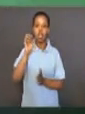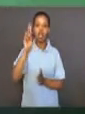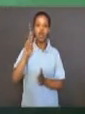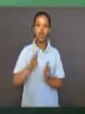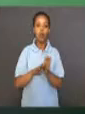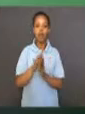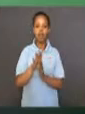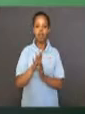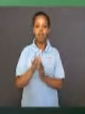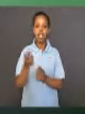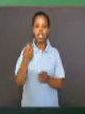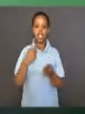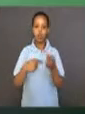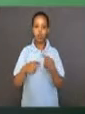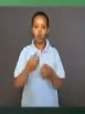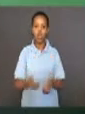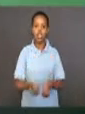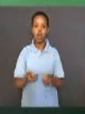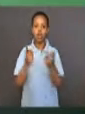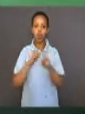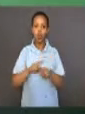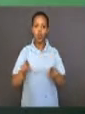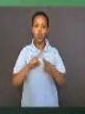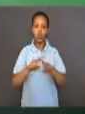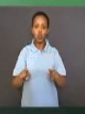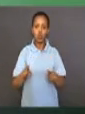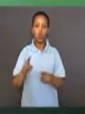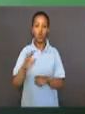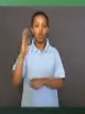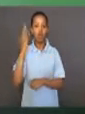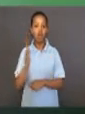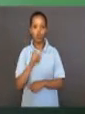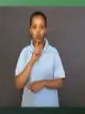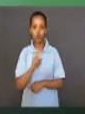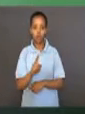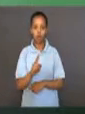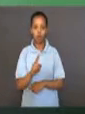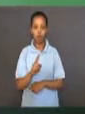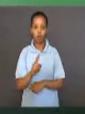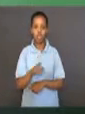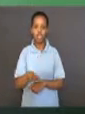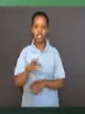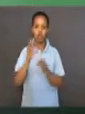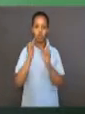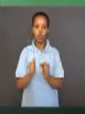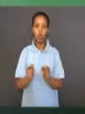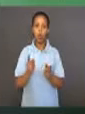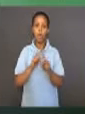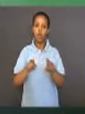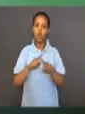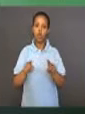Eubacteria come in many different forms, can be found in